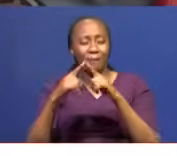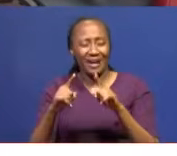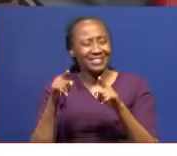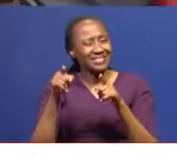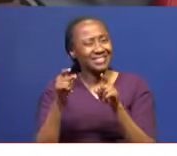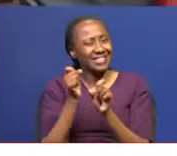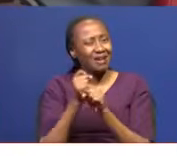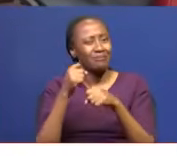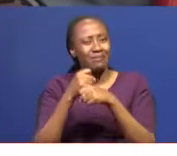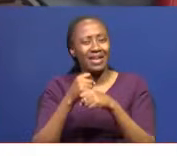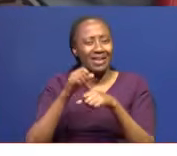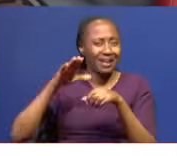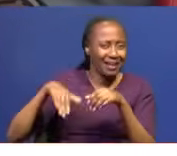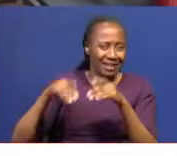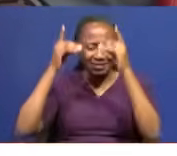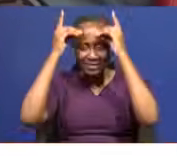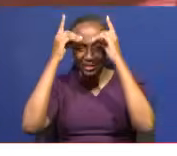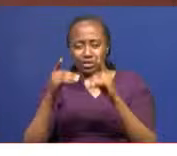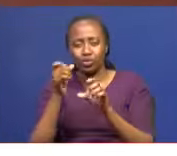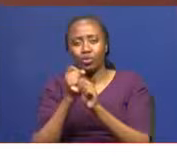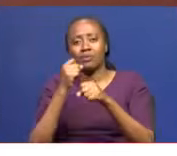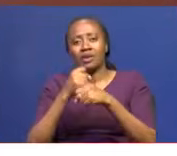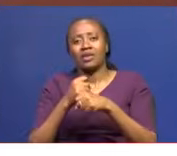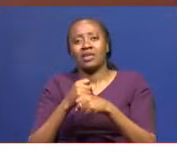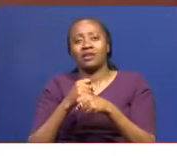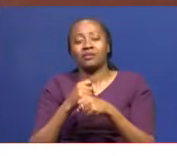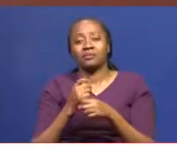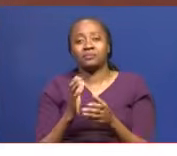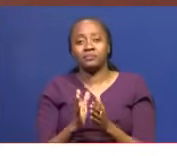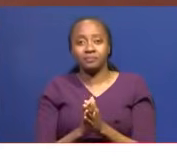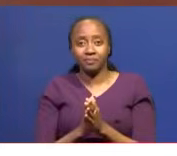decision-making and delayed reforms in the police service.